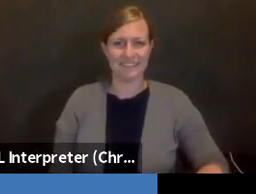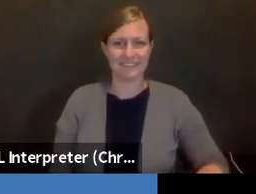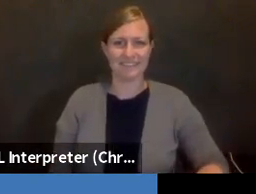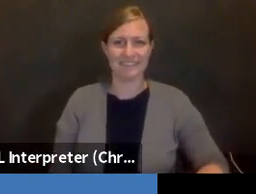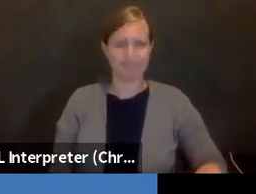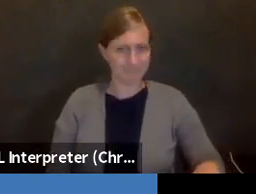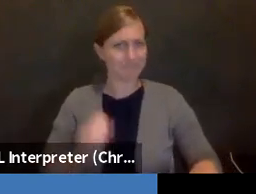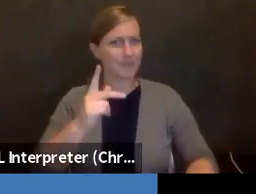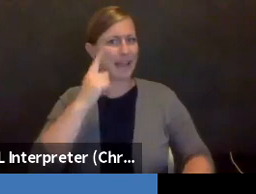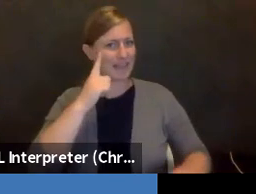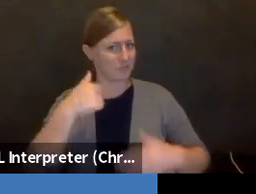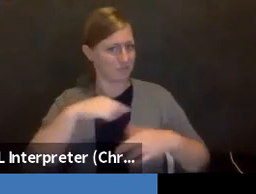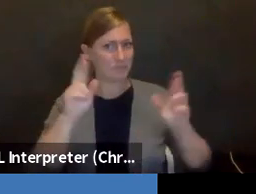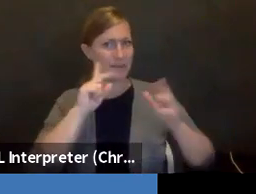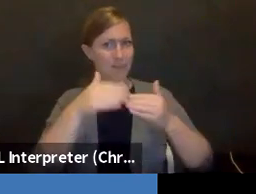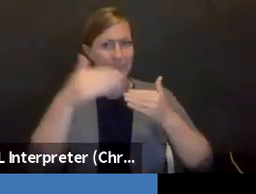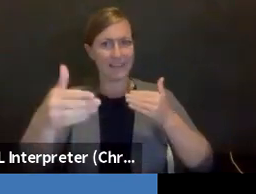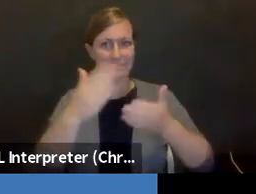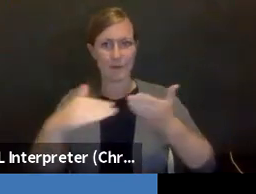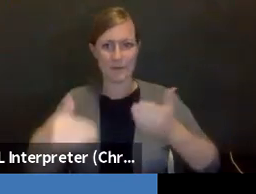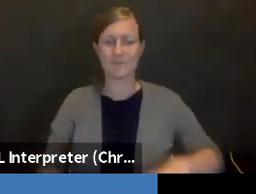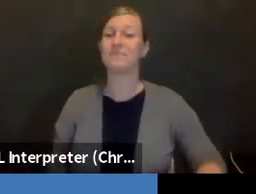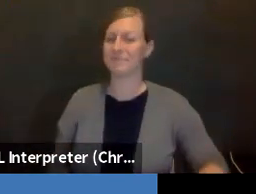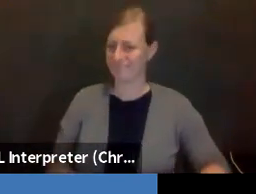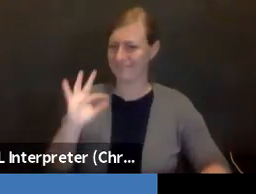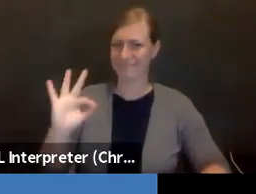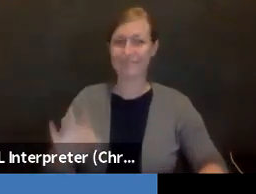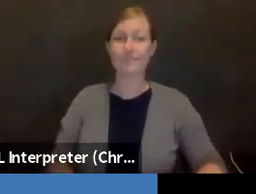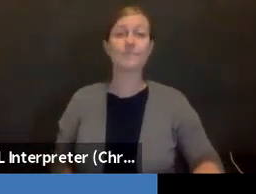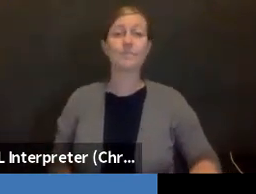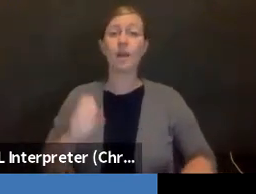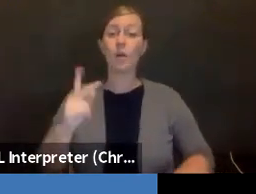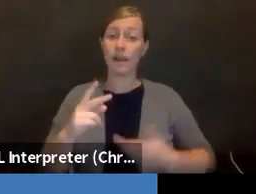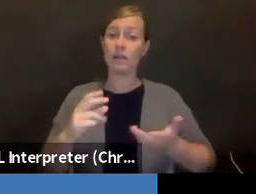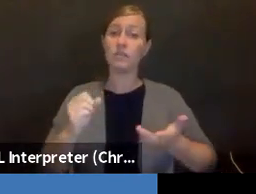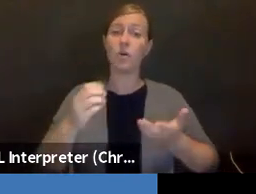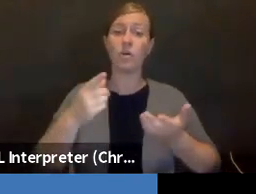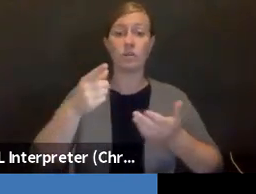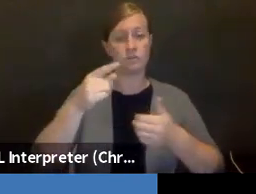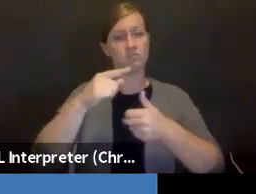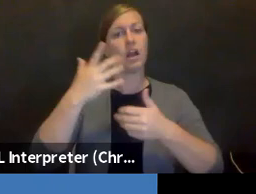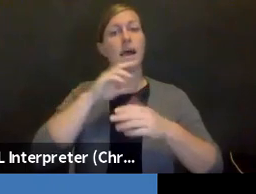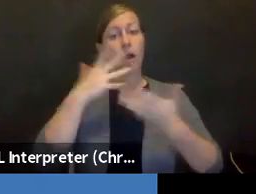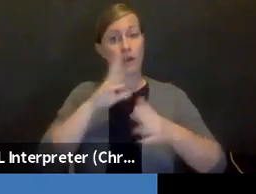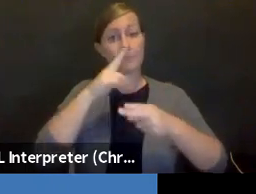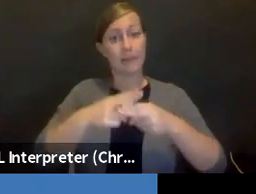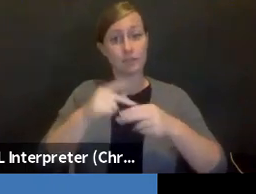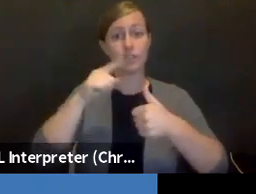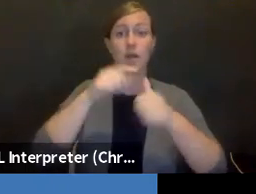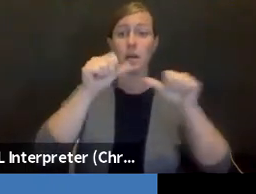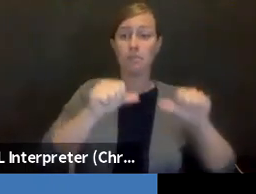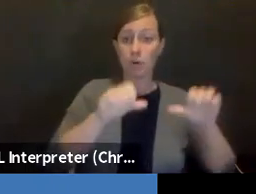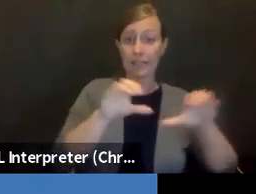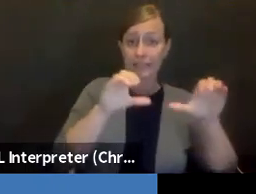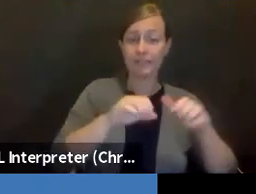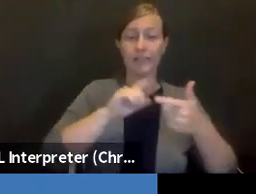Okay, I think we're good to move on to the next part. Perfect. Okay, so you could either, to post an activity or assign an activity, you could go here, you could do